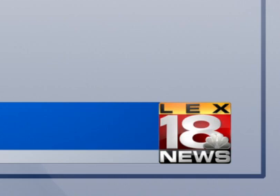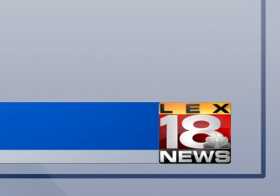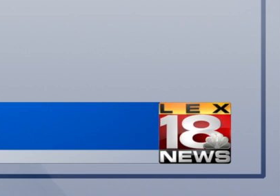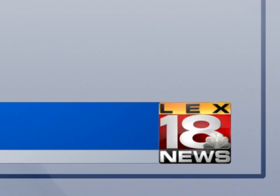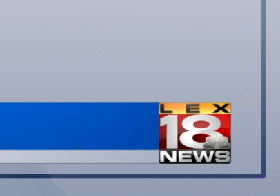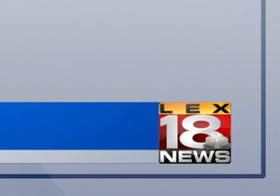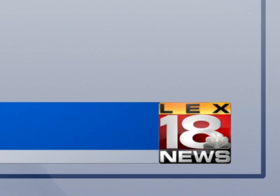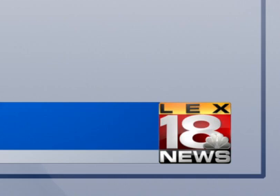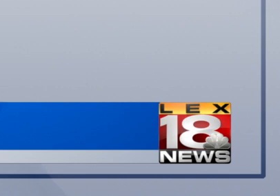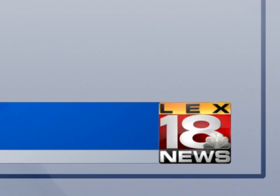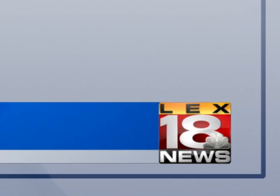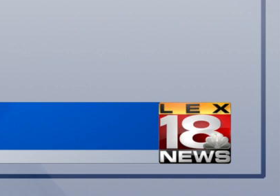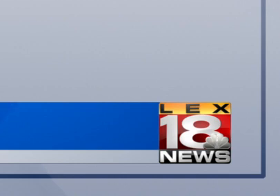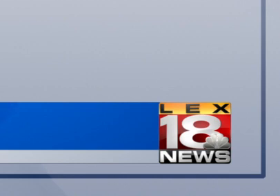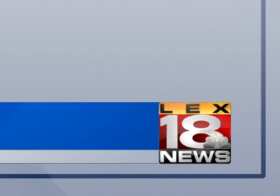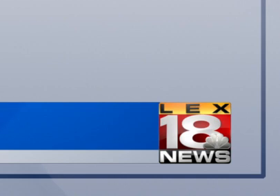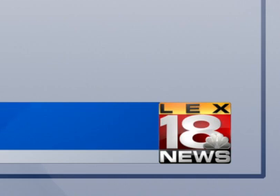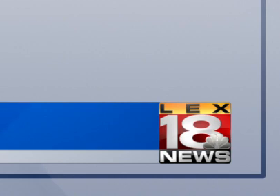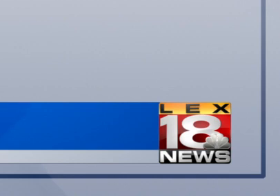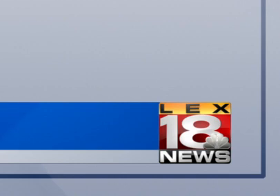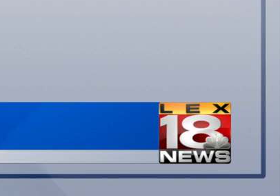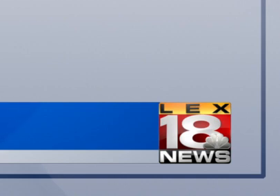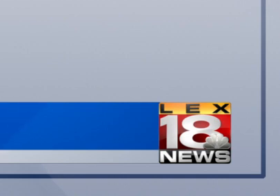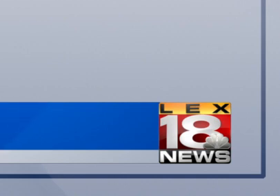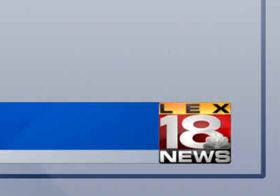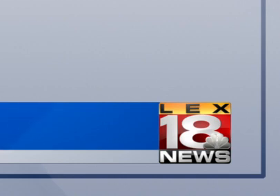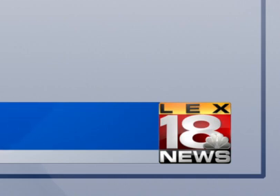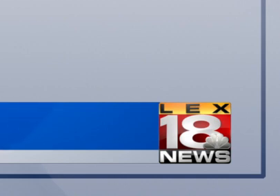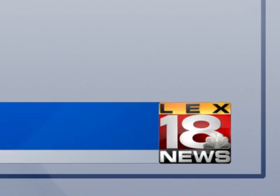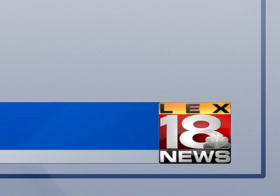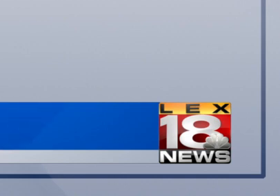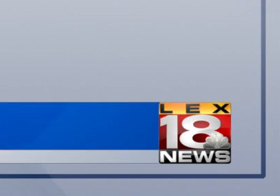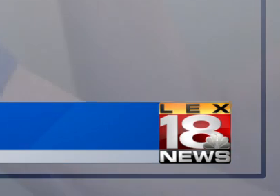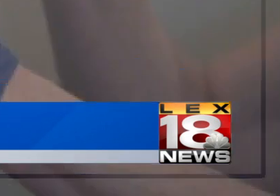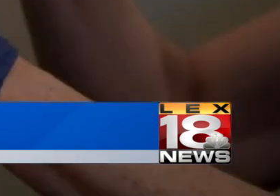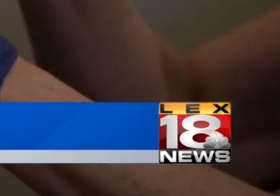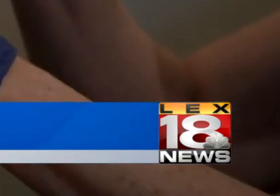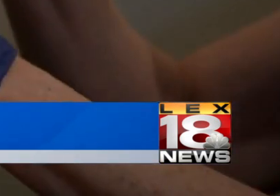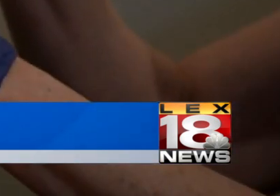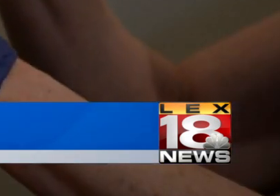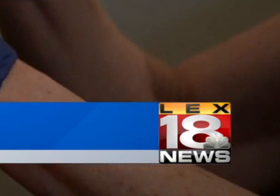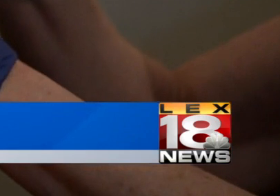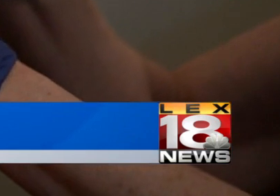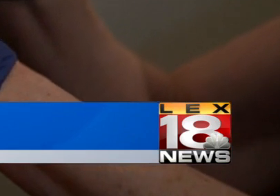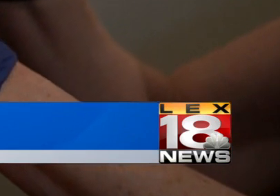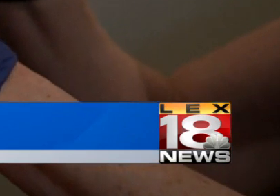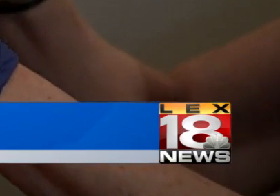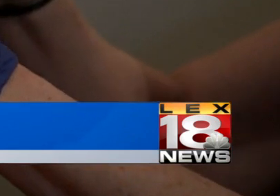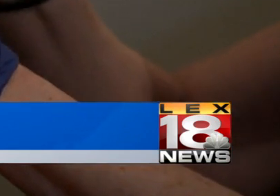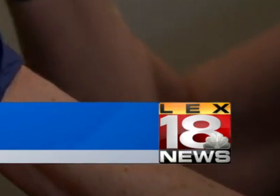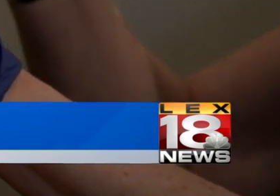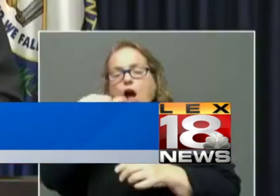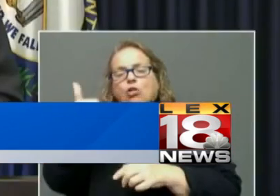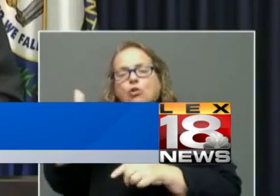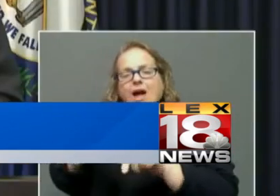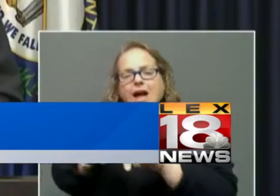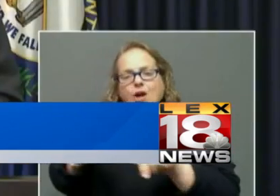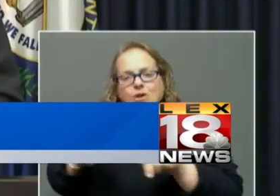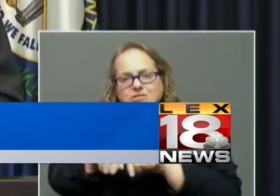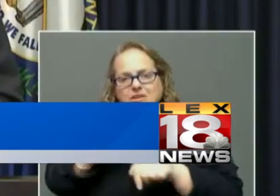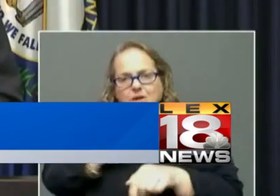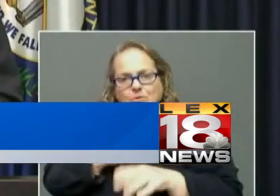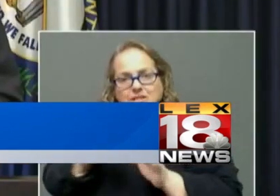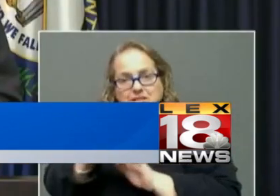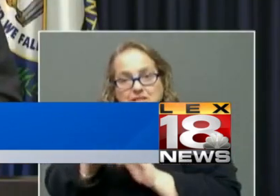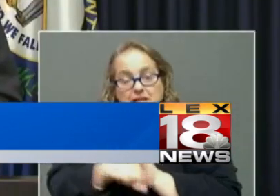like the homeless, and some have been in rotation at regular vaccination programs. But no problems have been reported. To my knowledge,